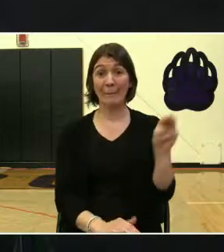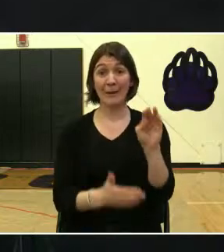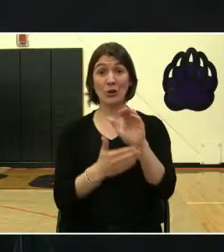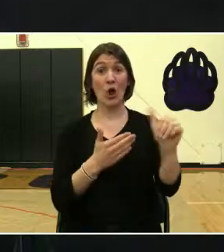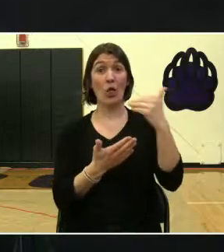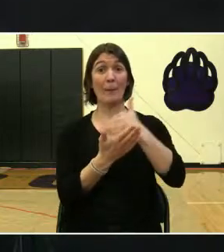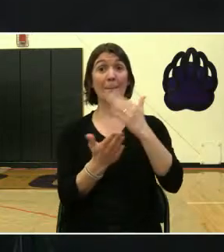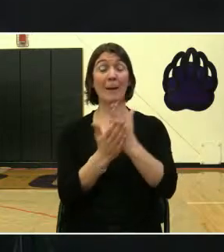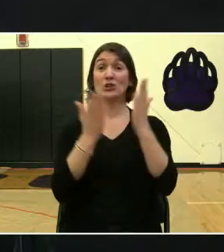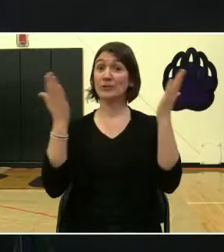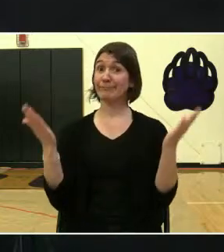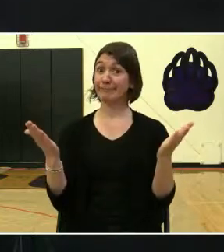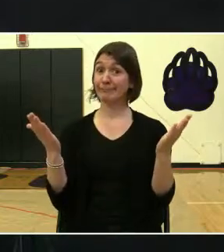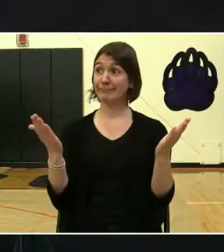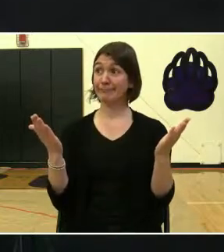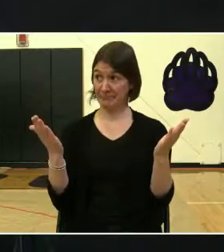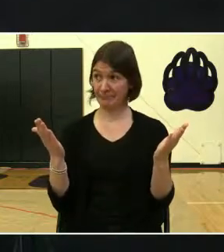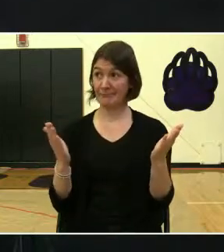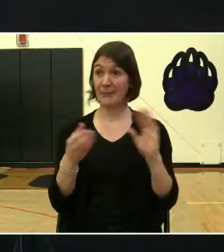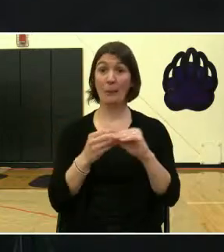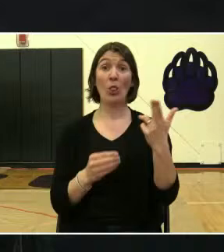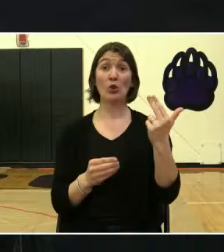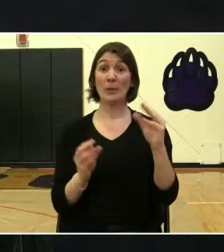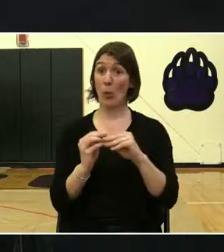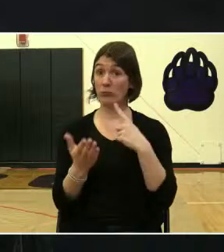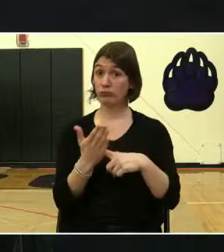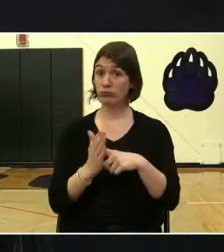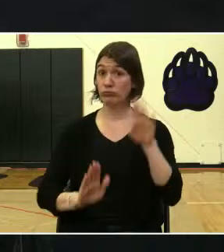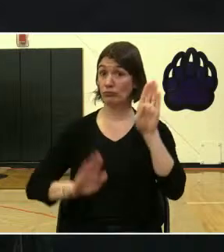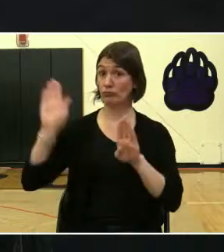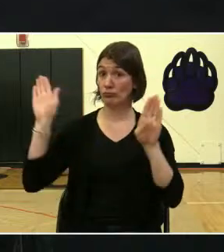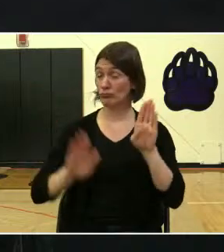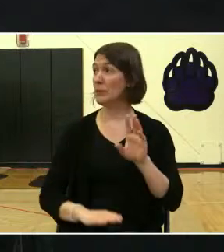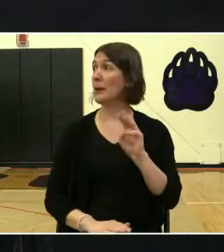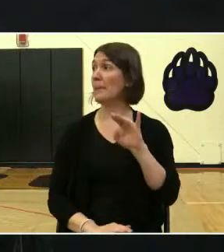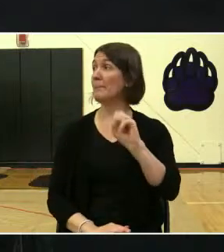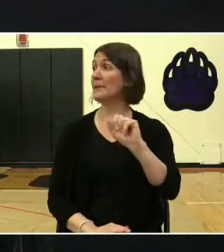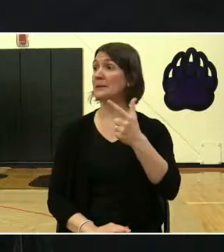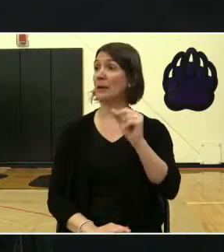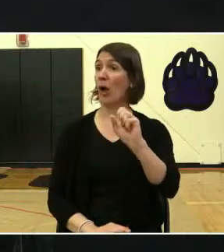budget um in Article 13 is there any further question Miss